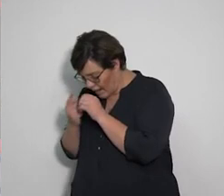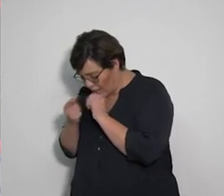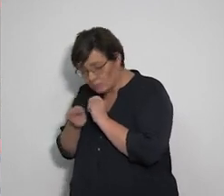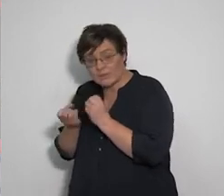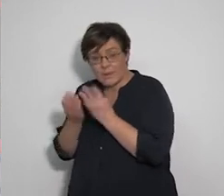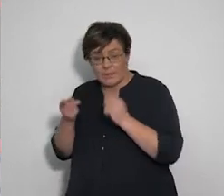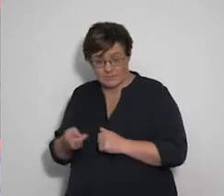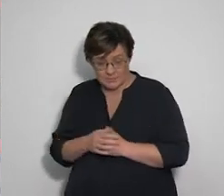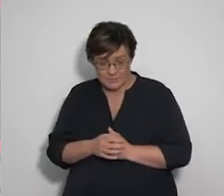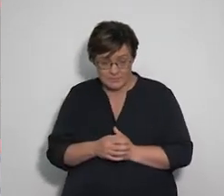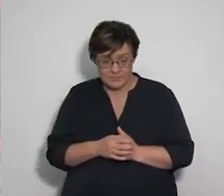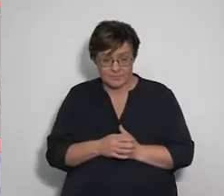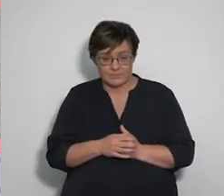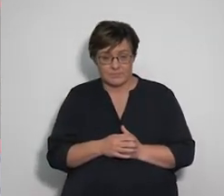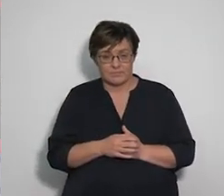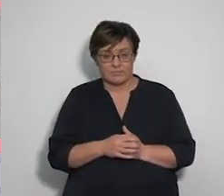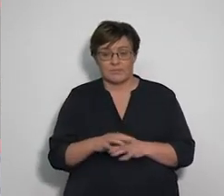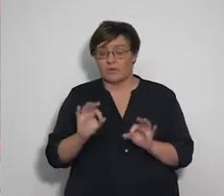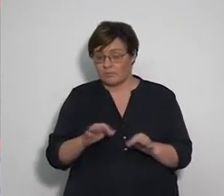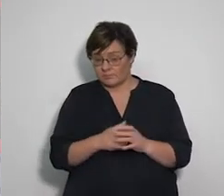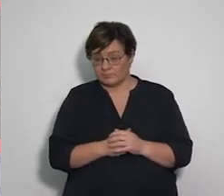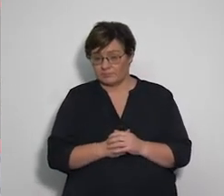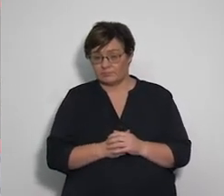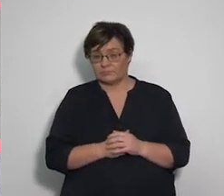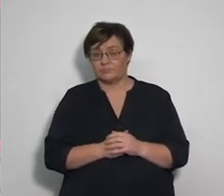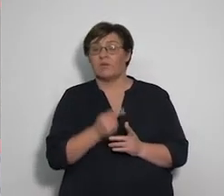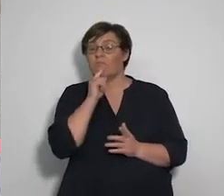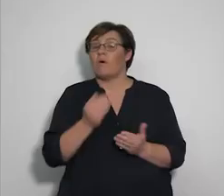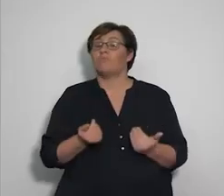the population of yeast cells. All